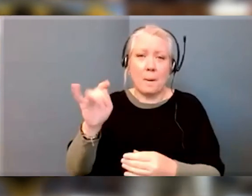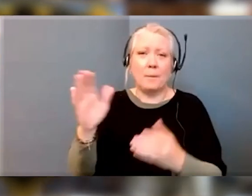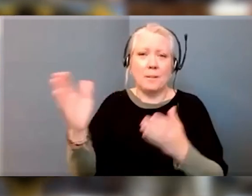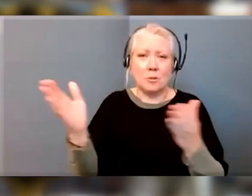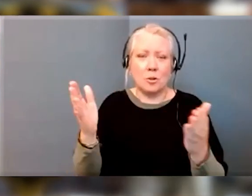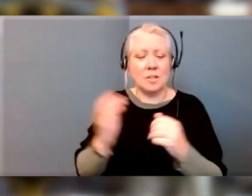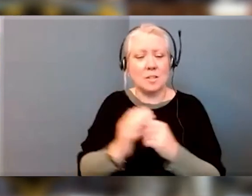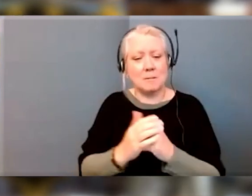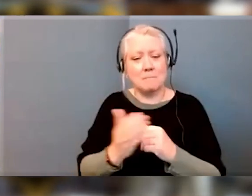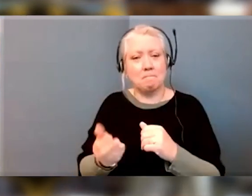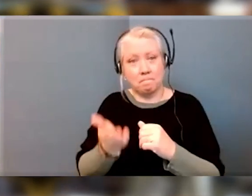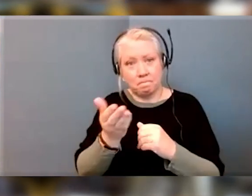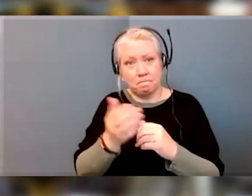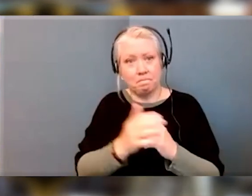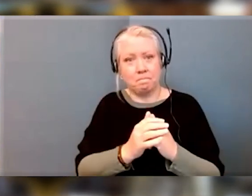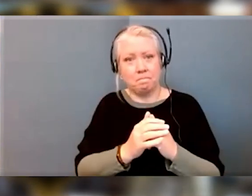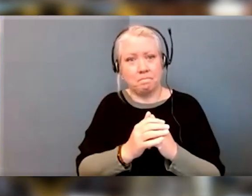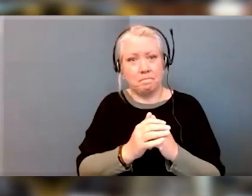Next slide, please.